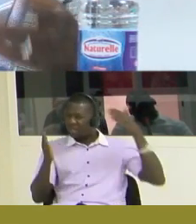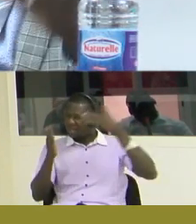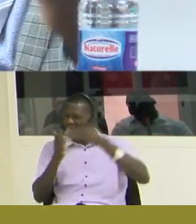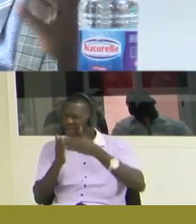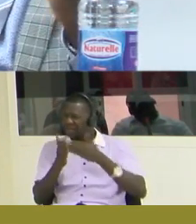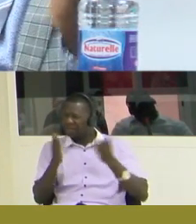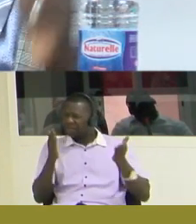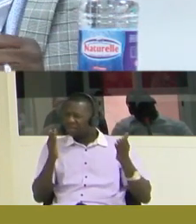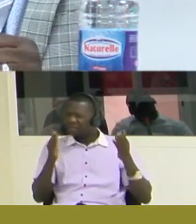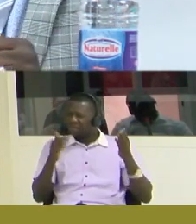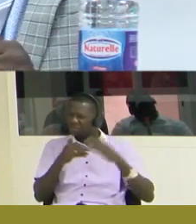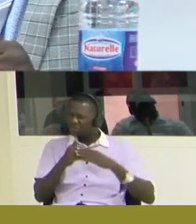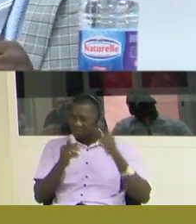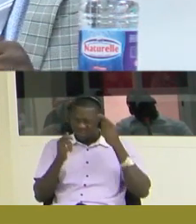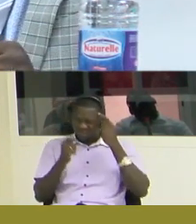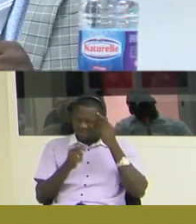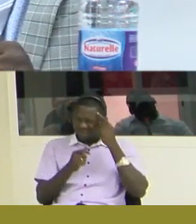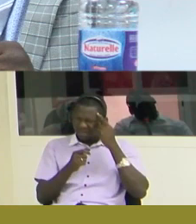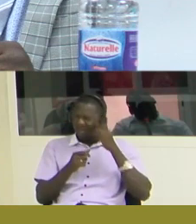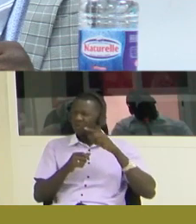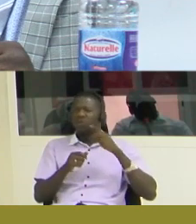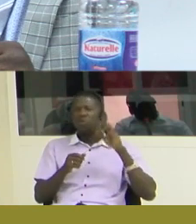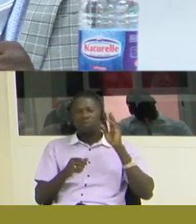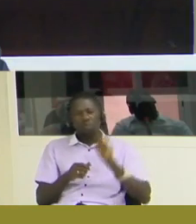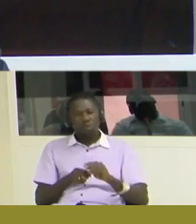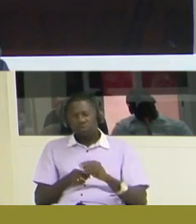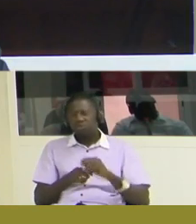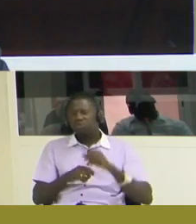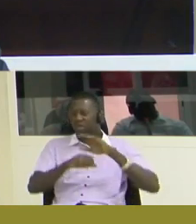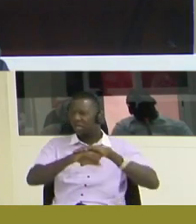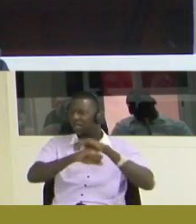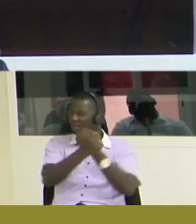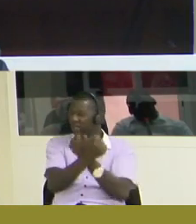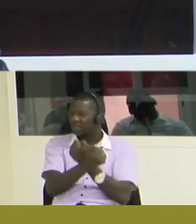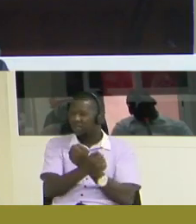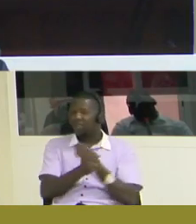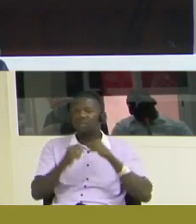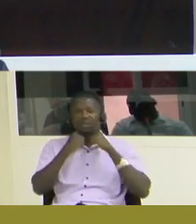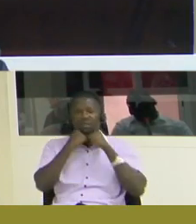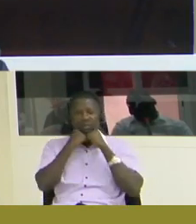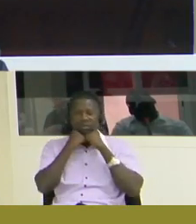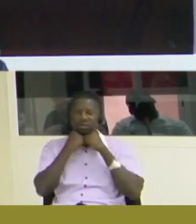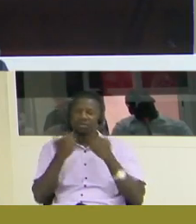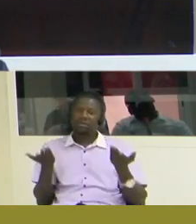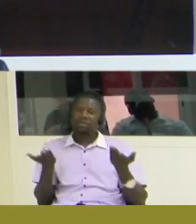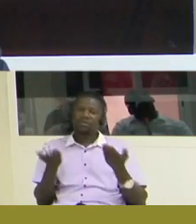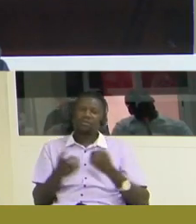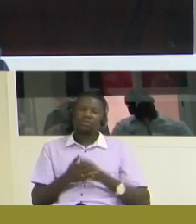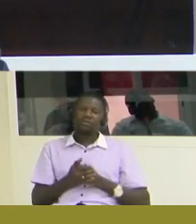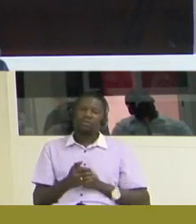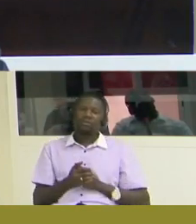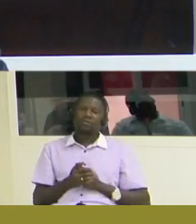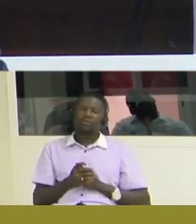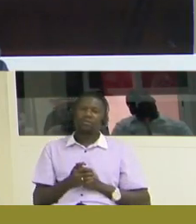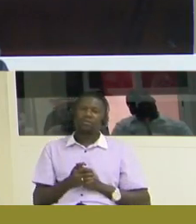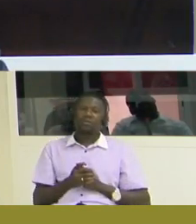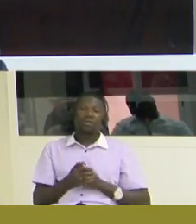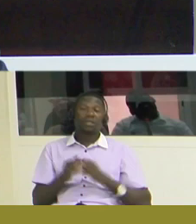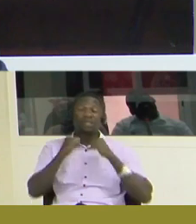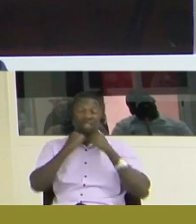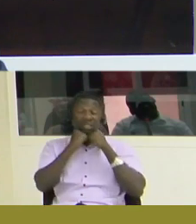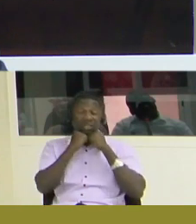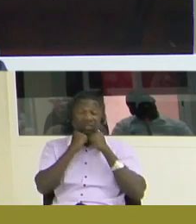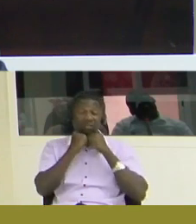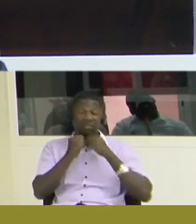that the UH Narus had to be made Sammis appellee was extremely violent if he had gone